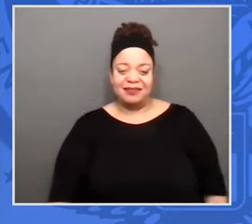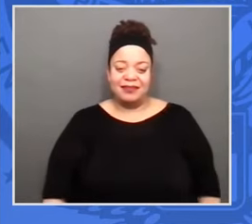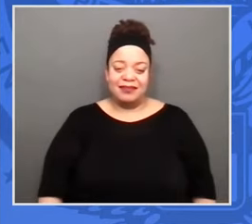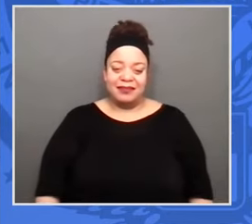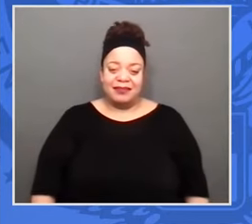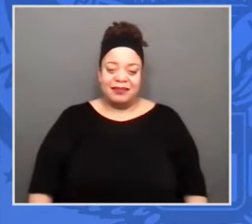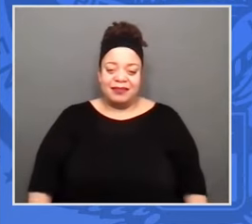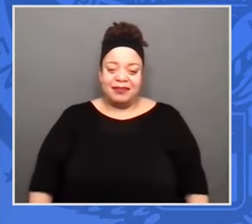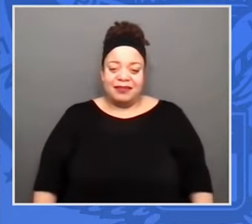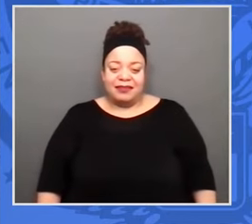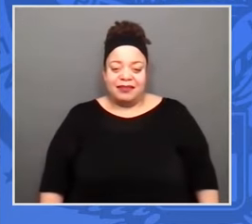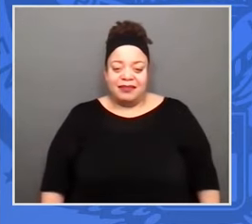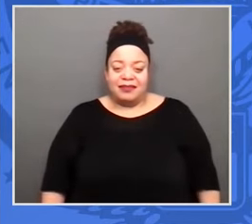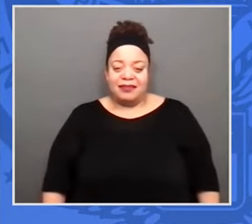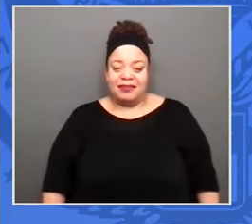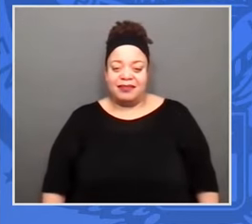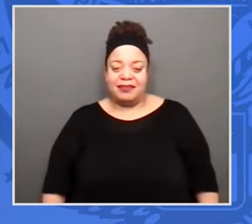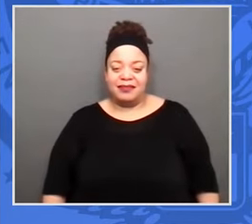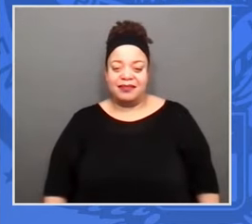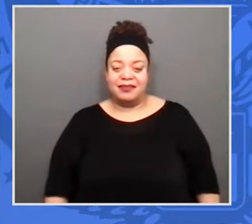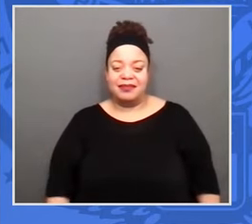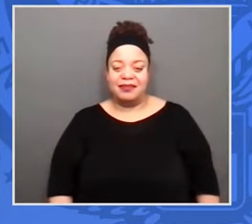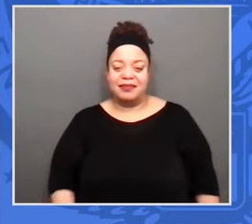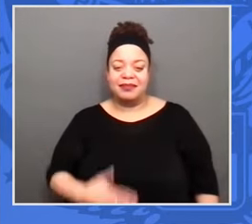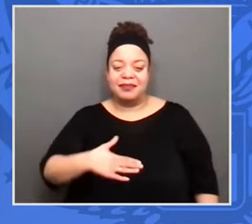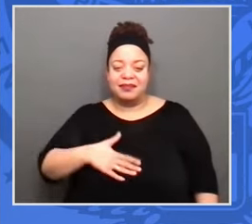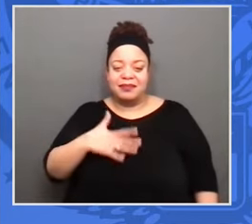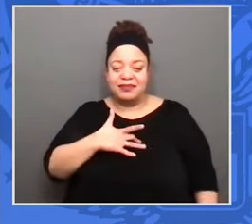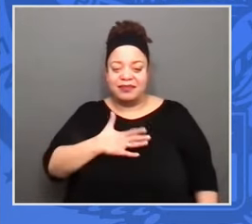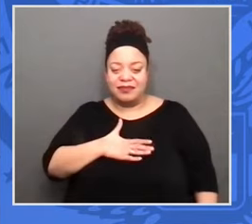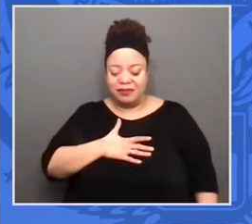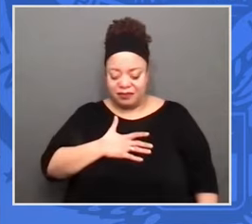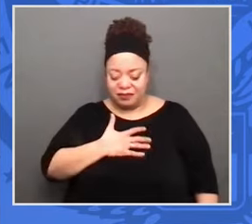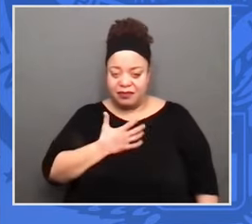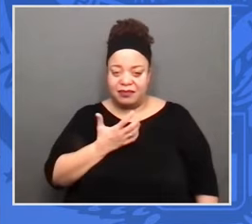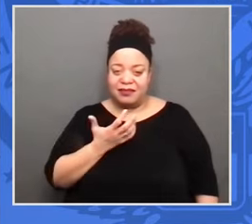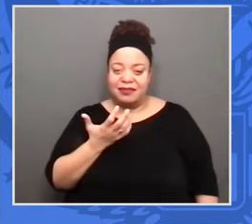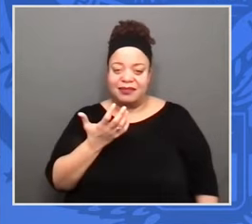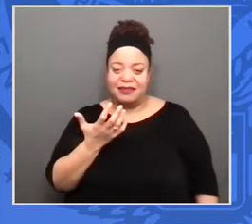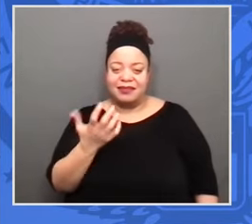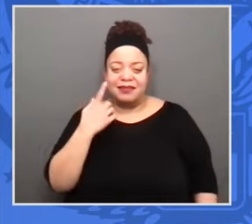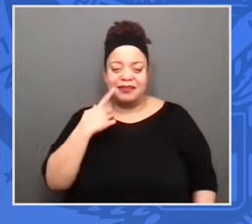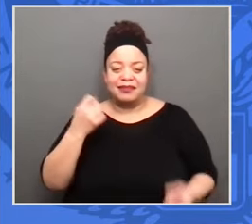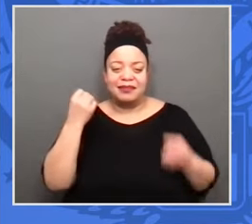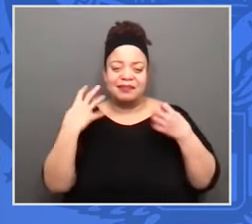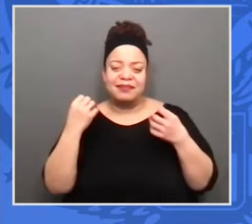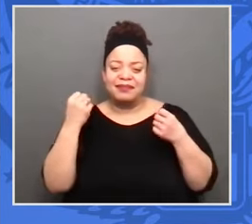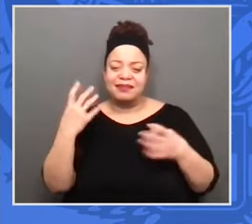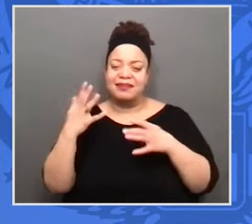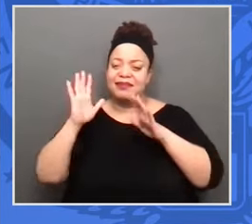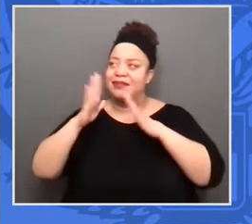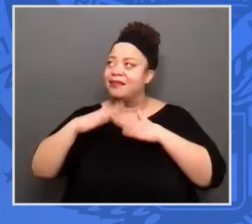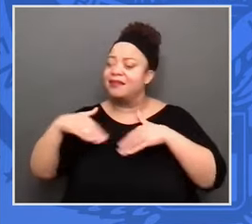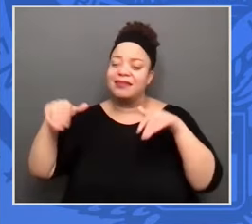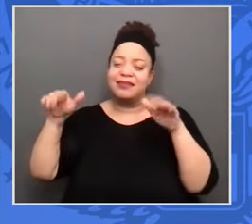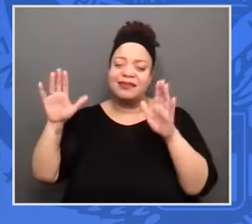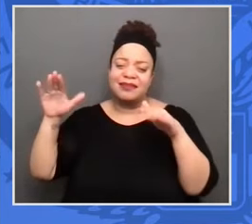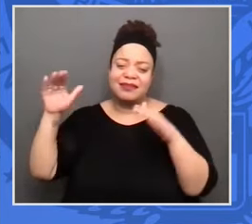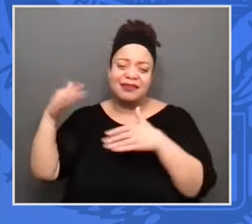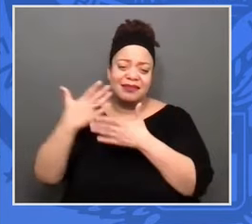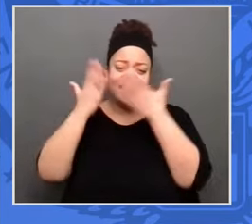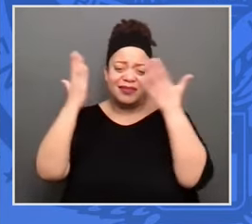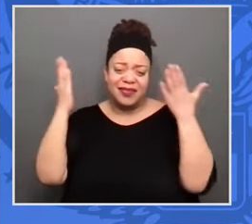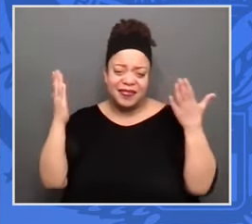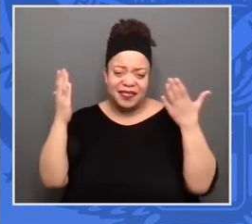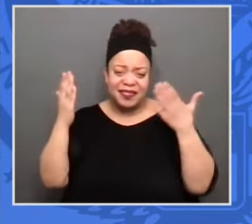And I mean this from the bottom of my heart. If there are any angels in heaven, they're all nurses. We know from our family experience what